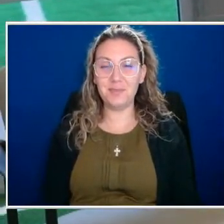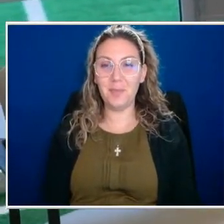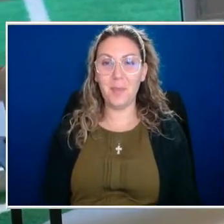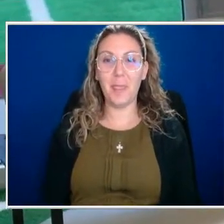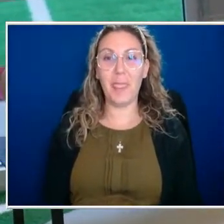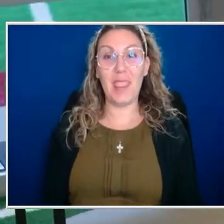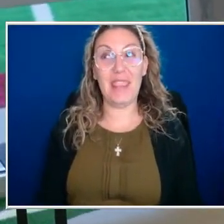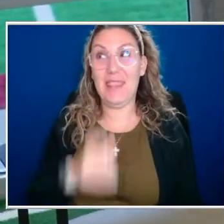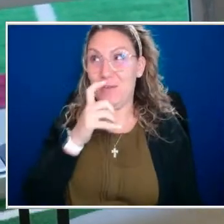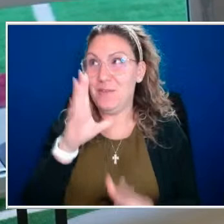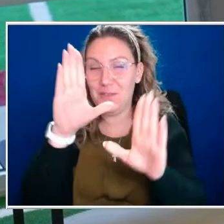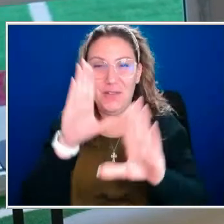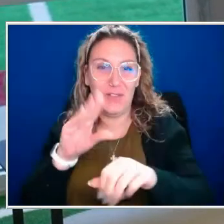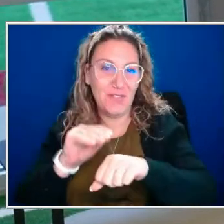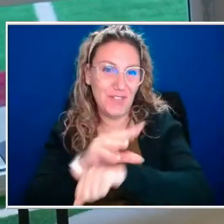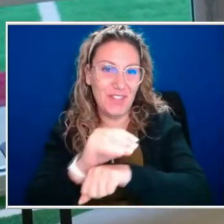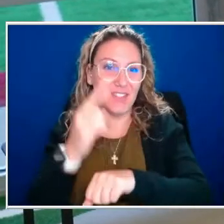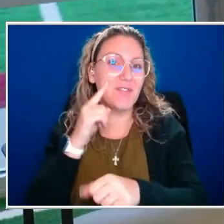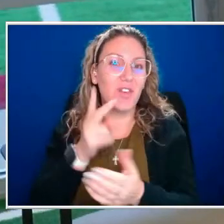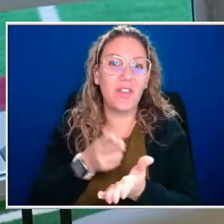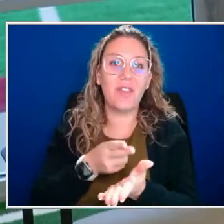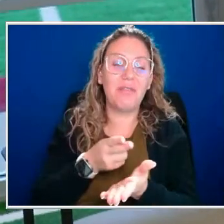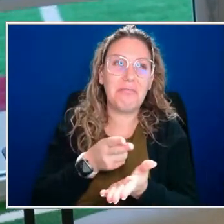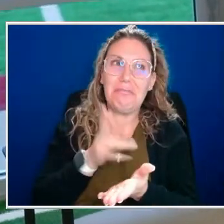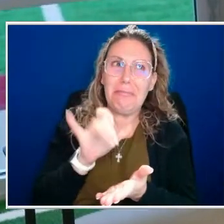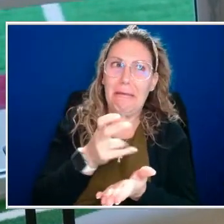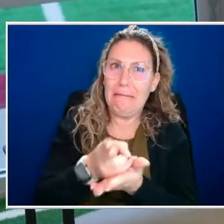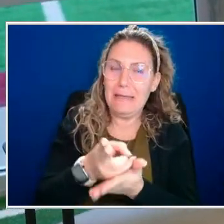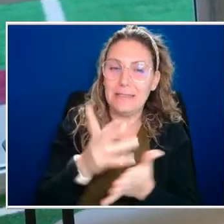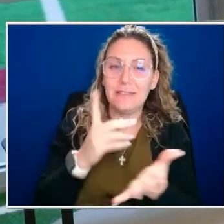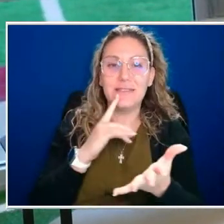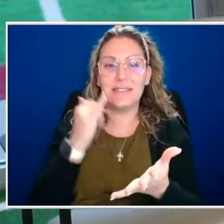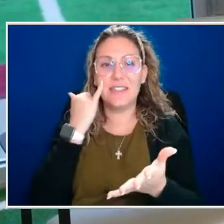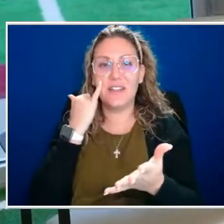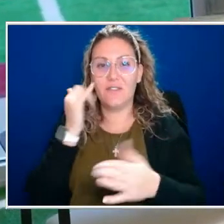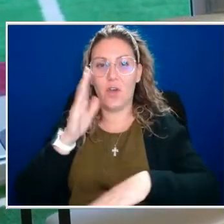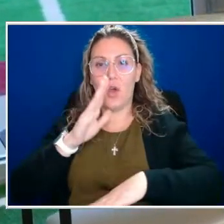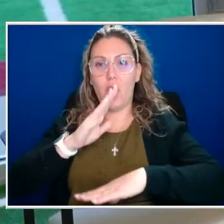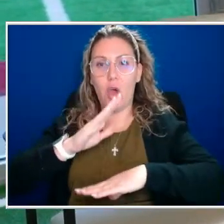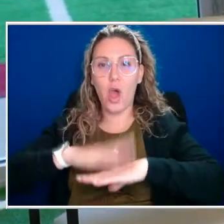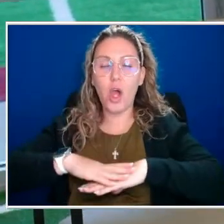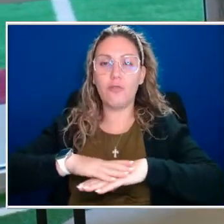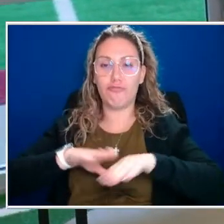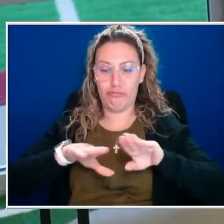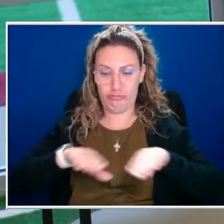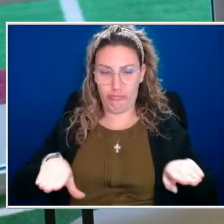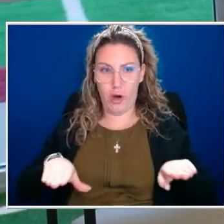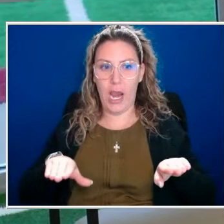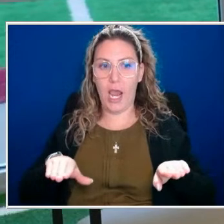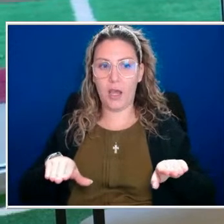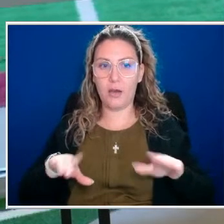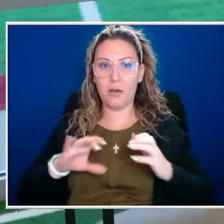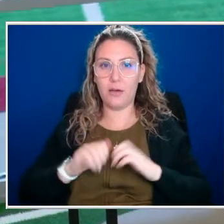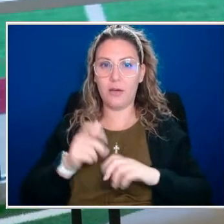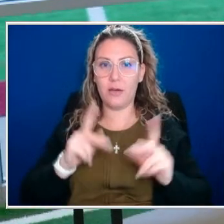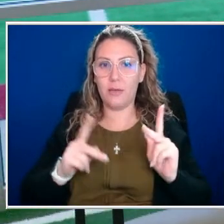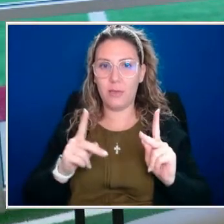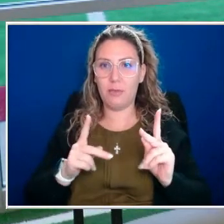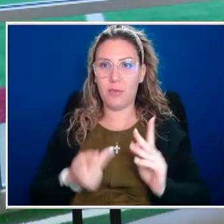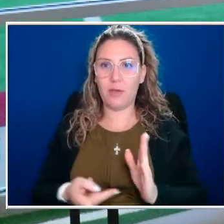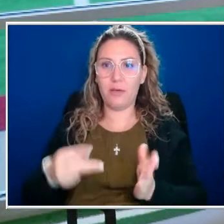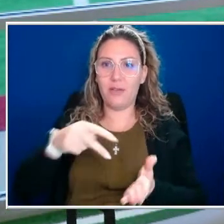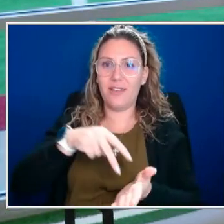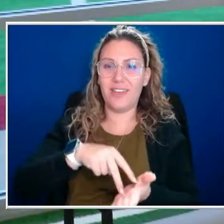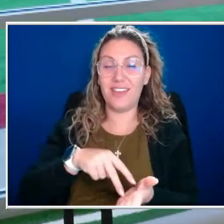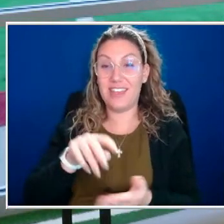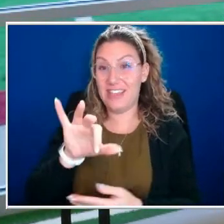that, honestly. If we're on the ground, do you have tips on just how people get back up to their feet? The best thing to do